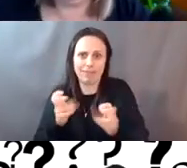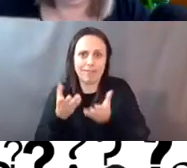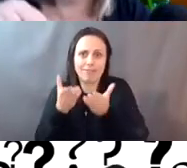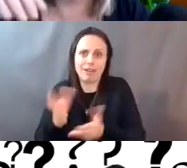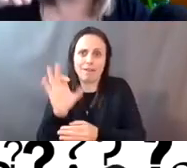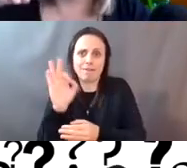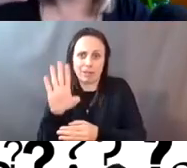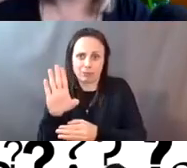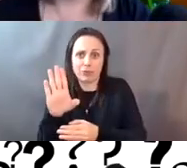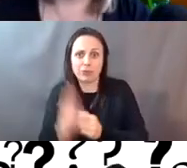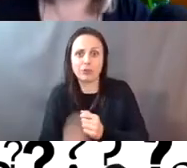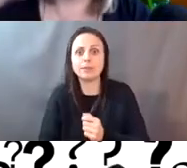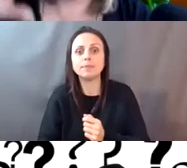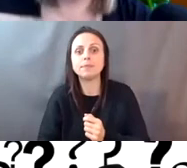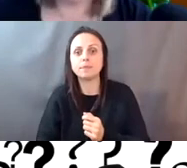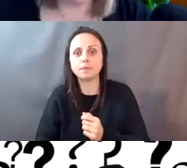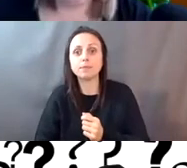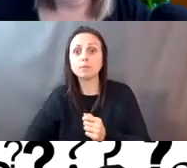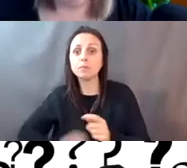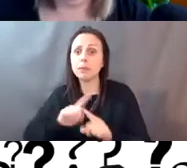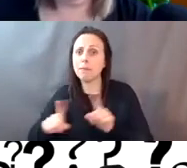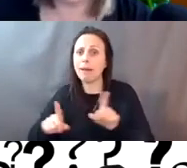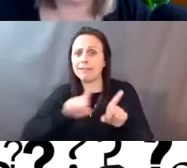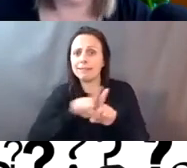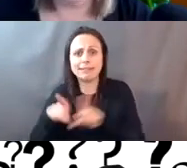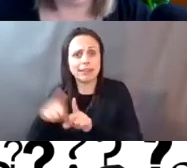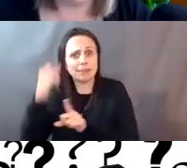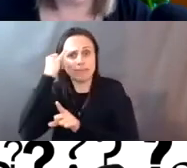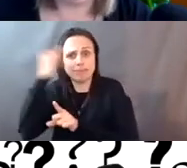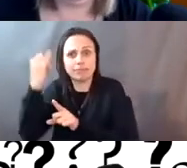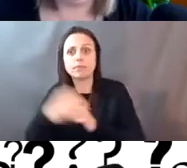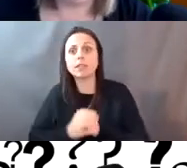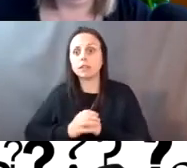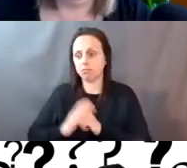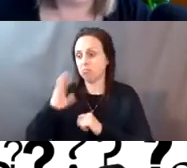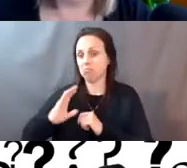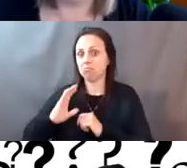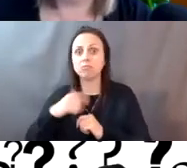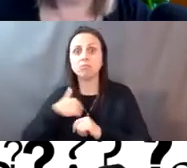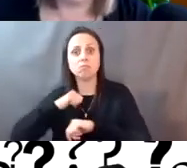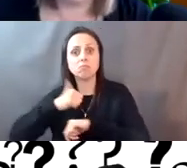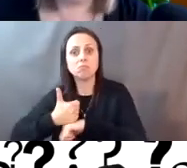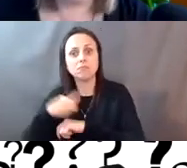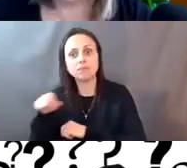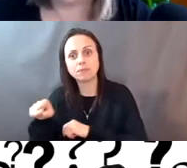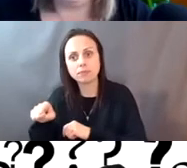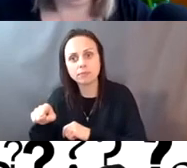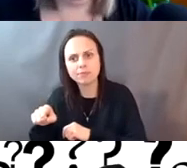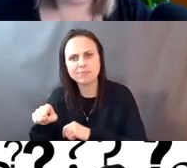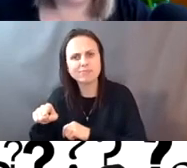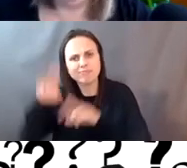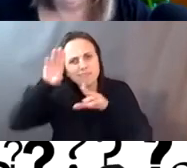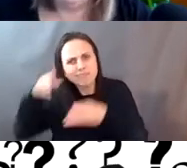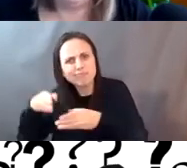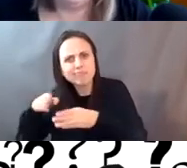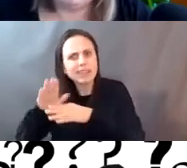Facebook platform. But the same goes true. Like I did this one, was working on a